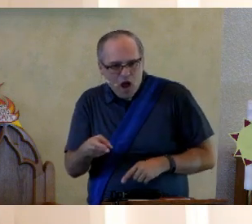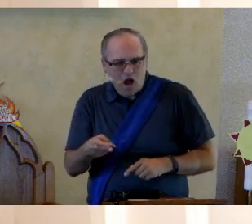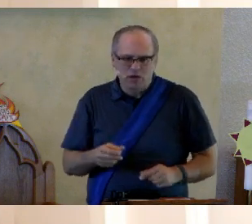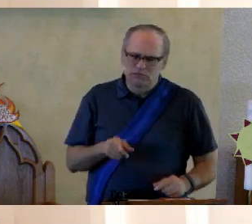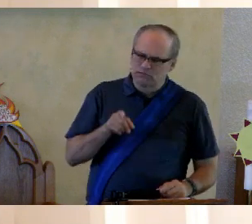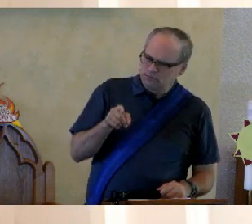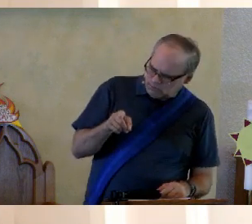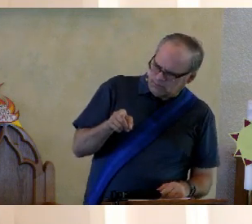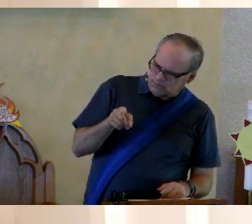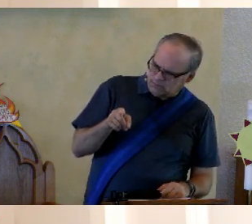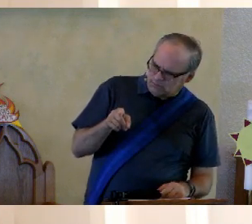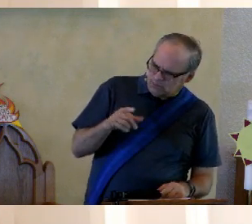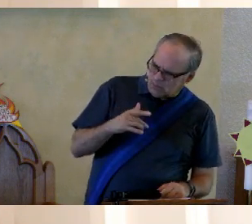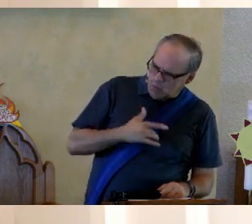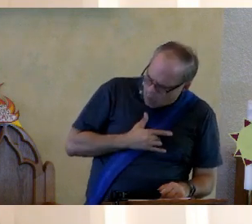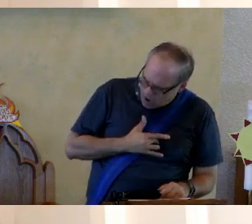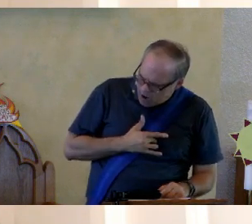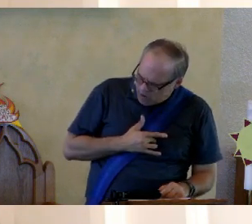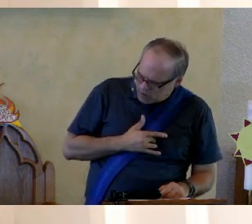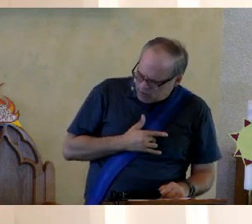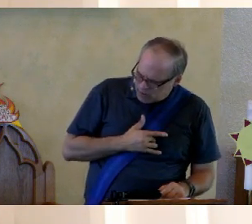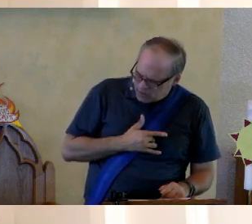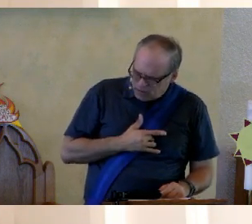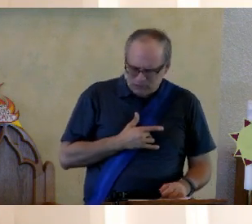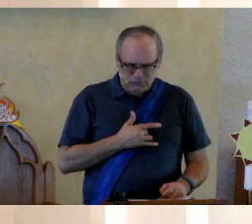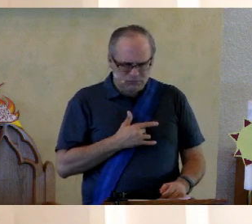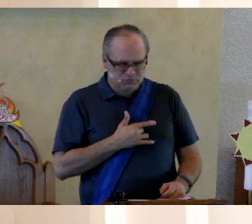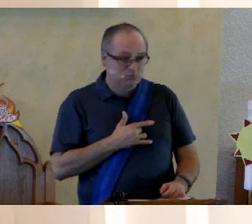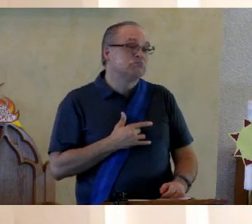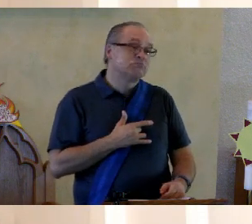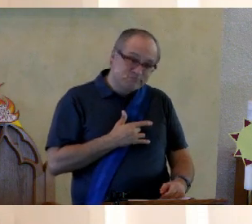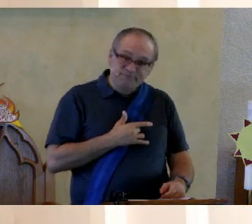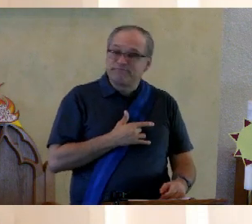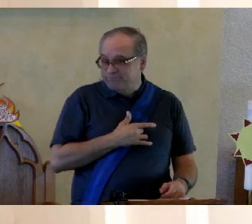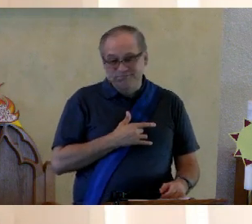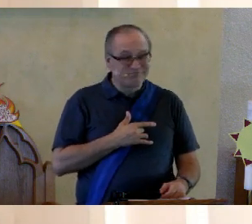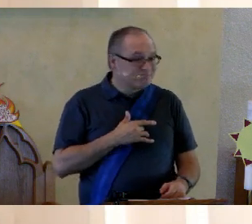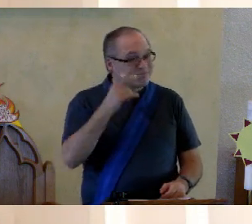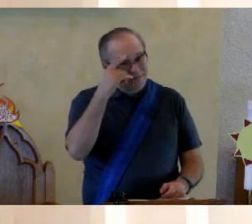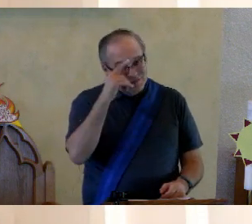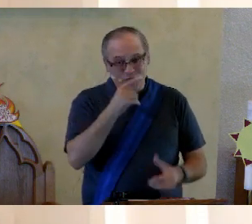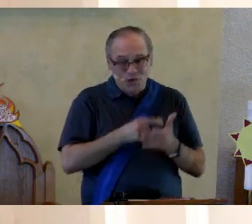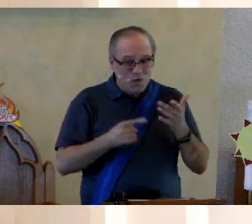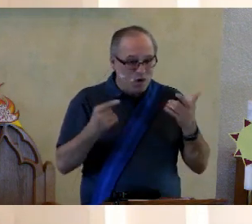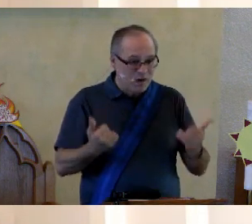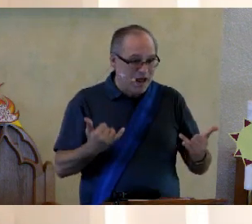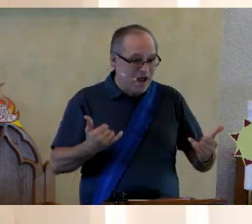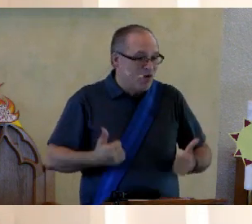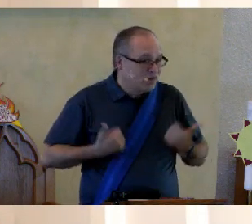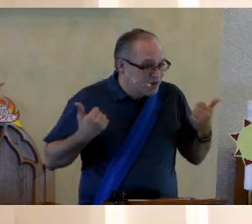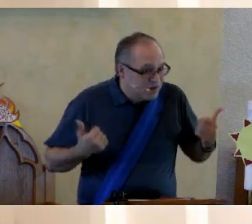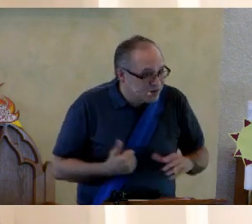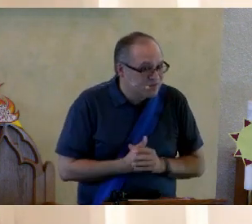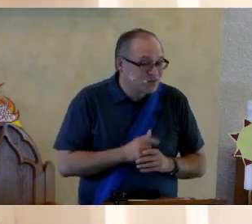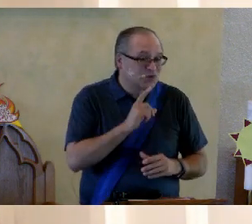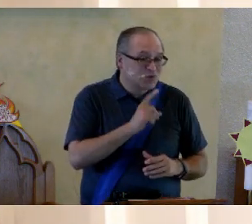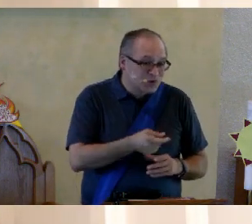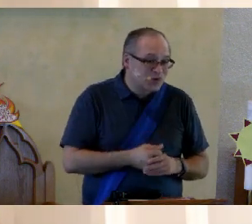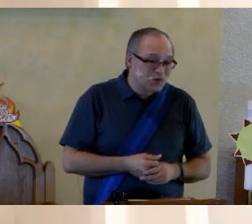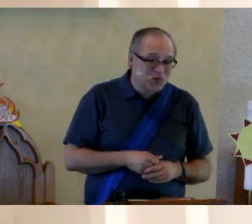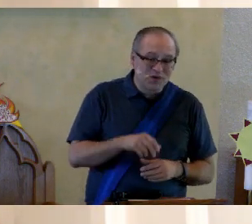words stung, though they were completely relevant for the days in which we live. The reality is that the